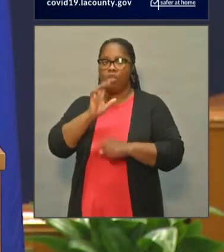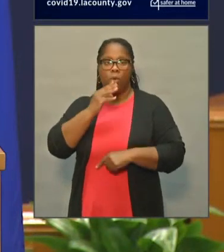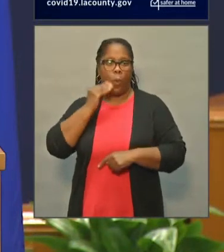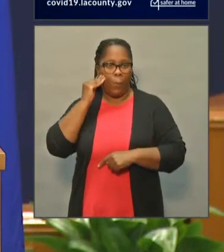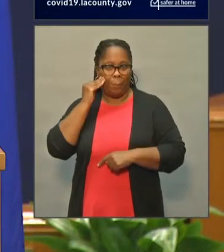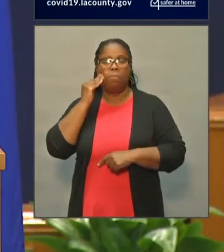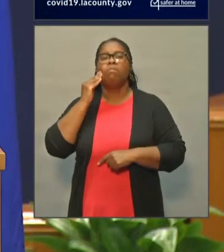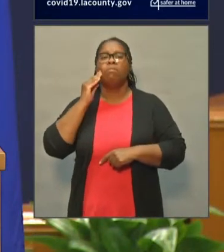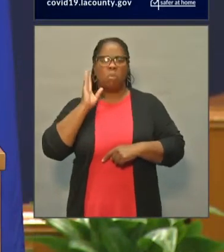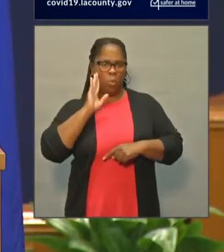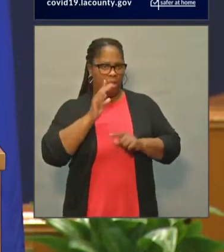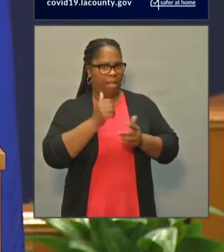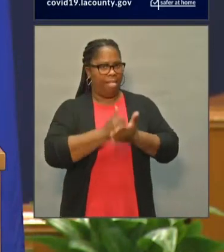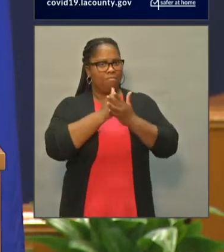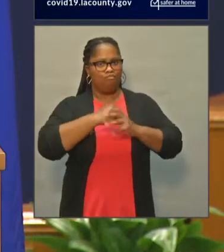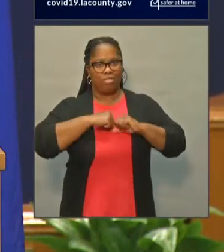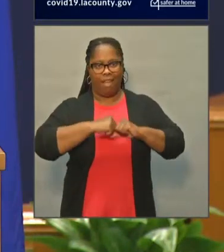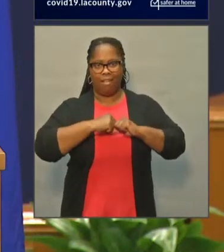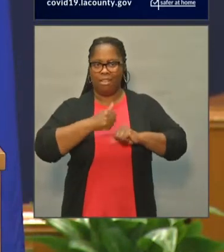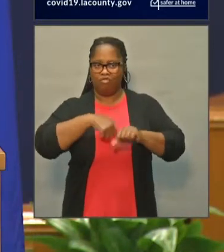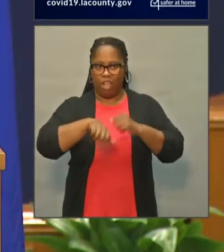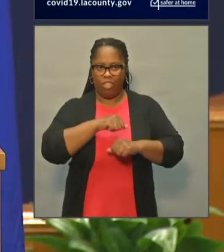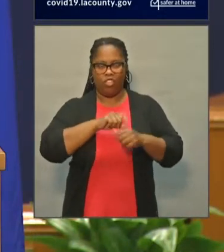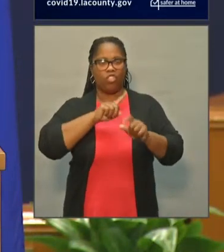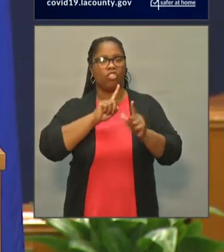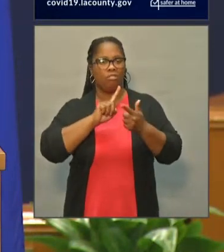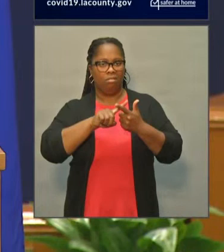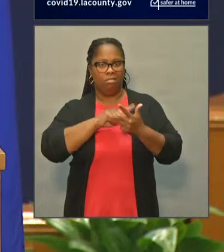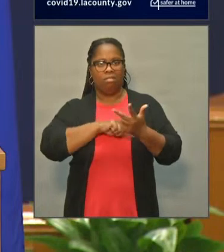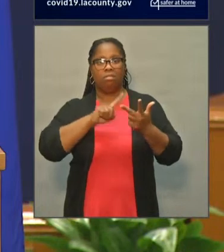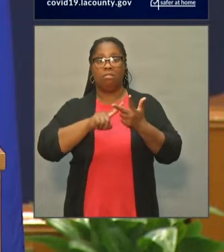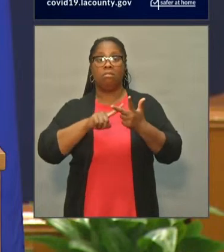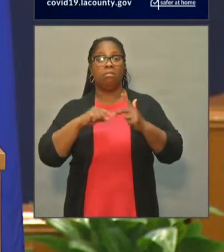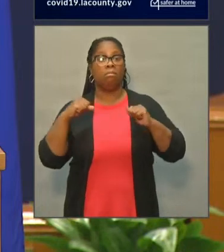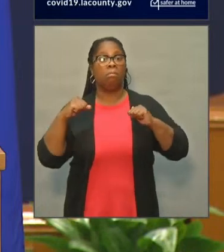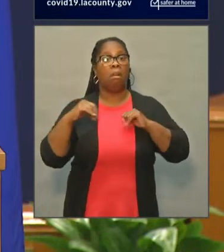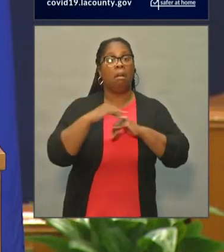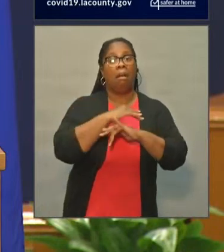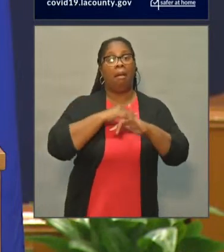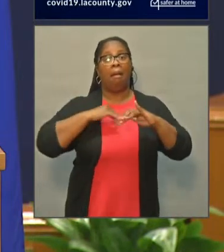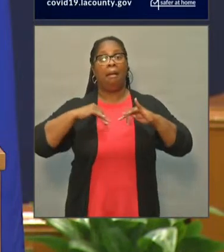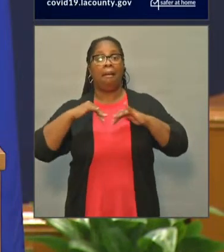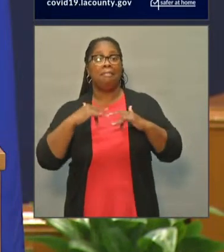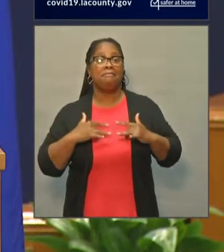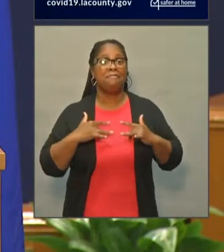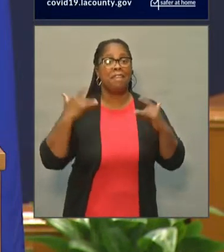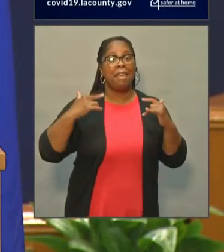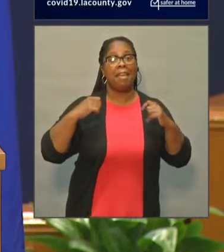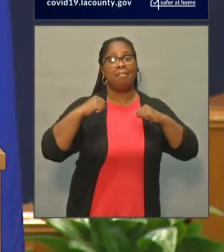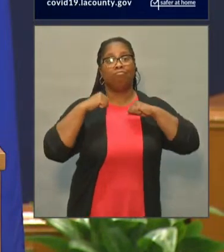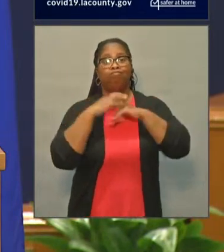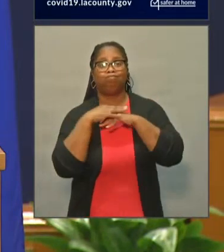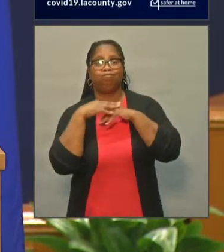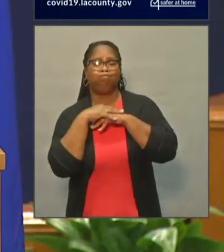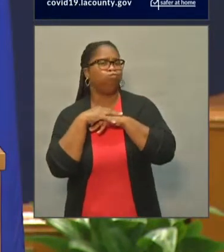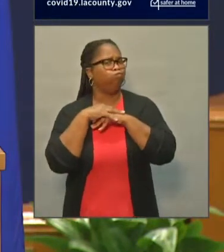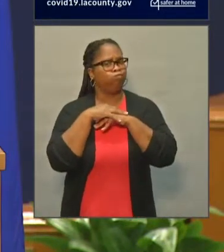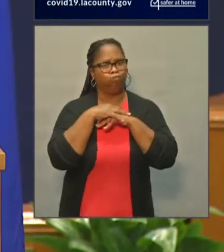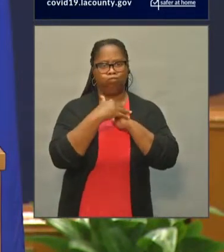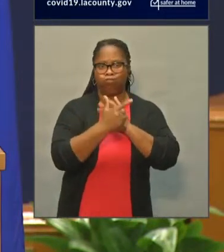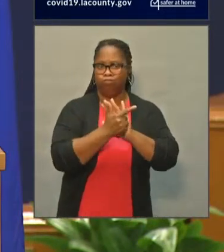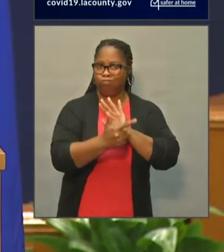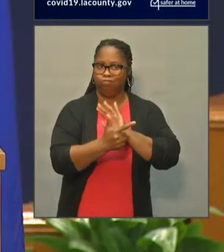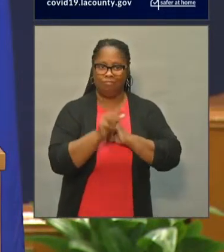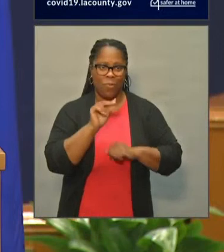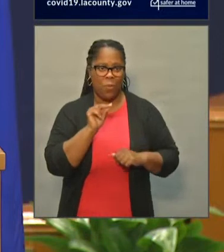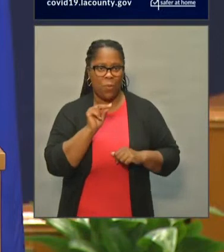potential infections. And gathering and events of any kind are still not permitted. As we often mention, this